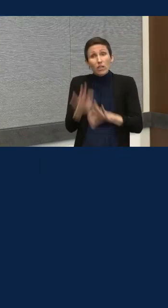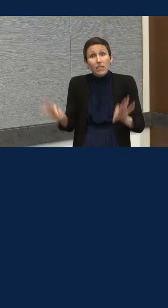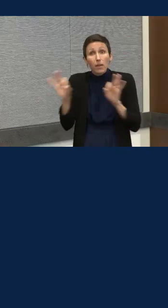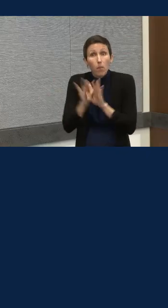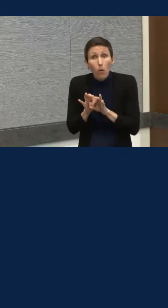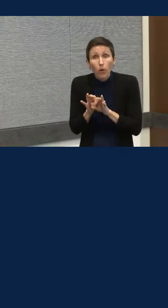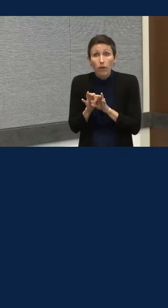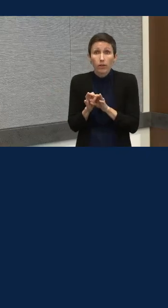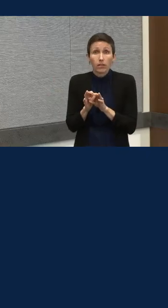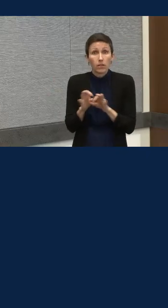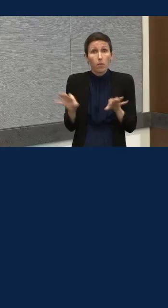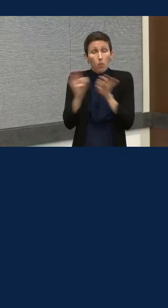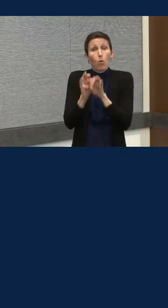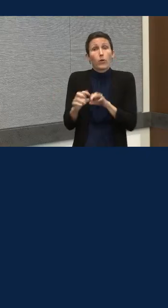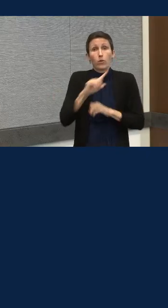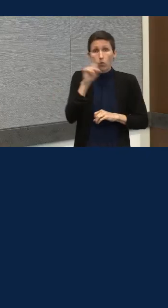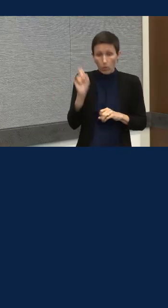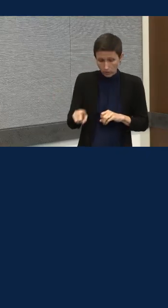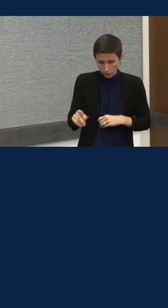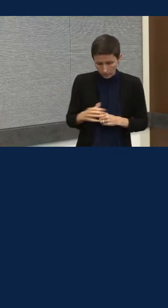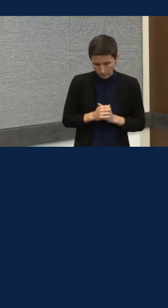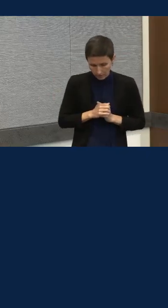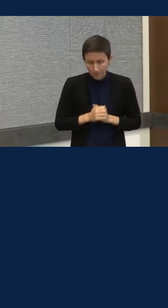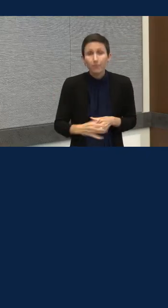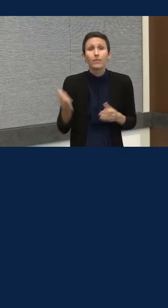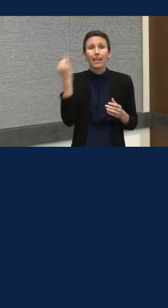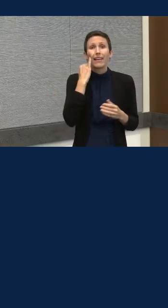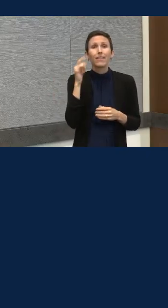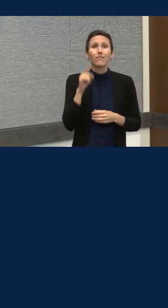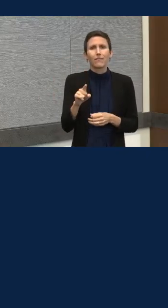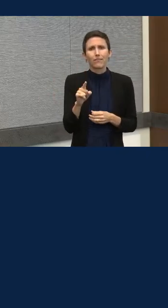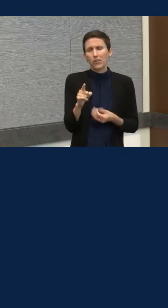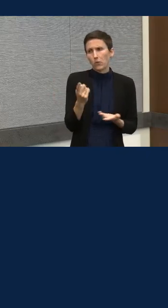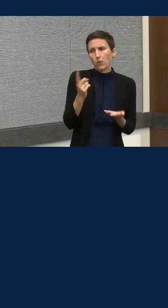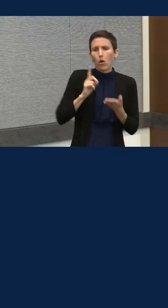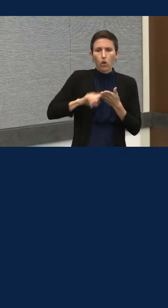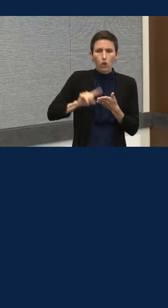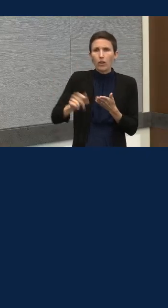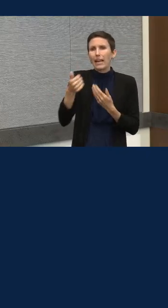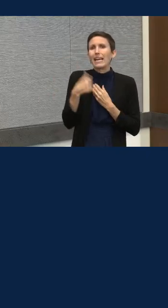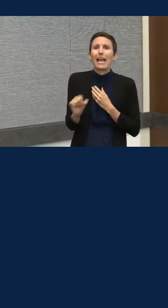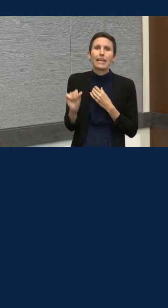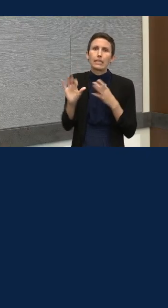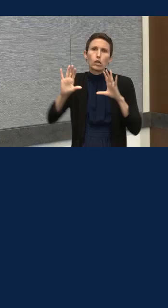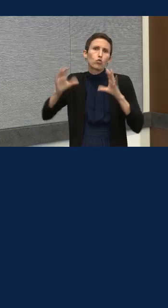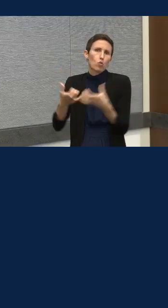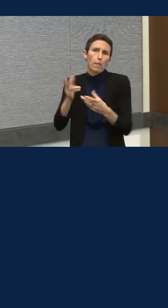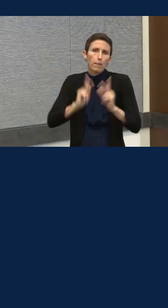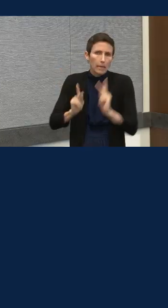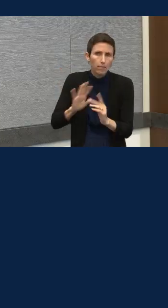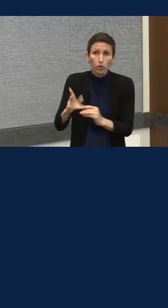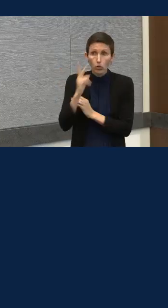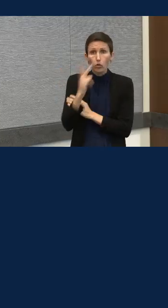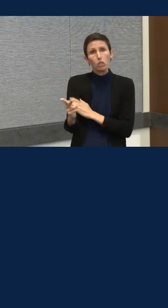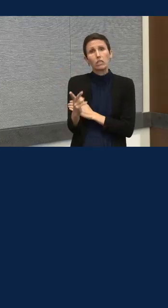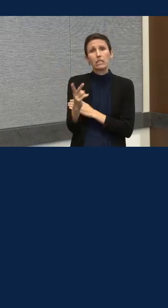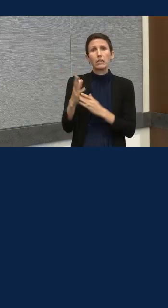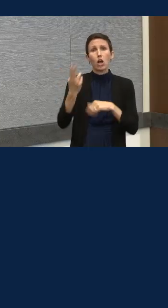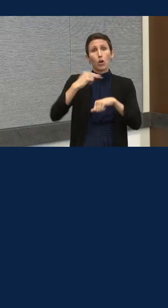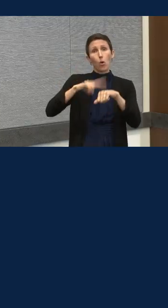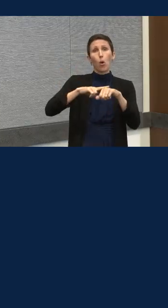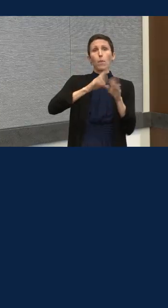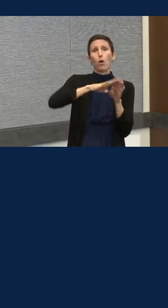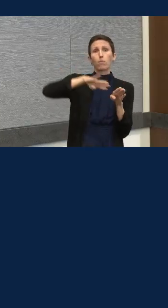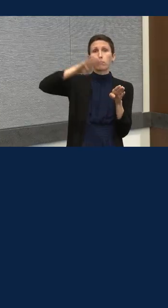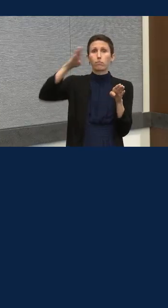question because if you look at any particular given population, you'll see sort of a bell curve of